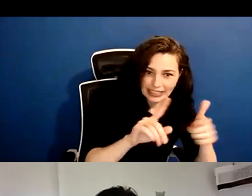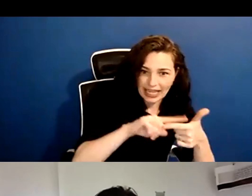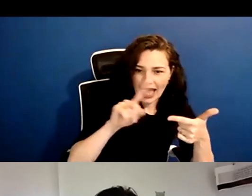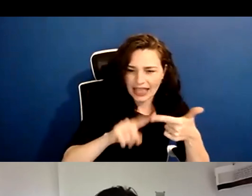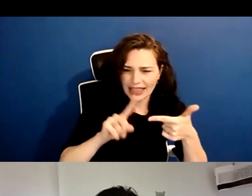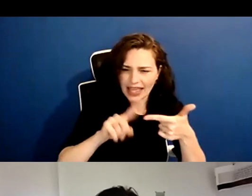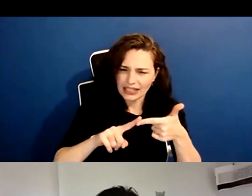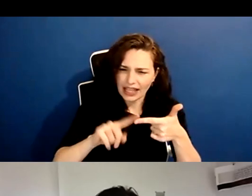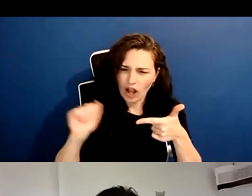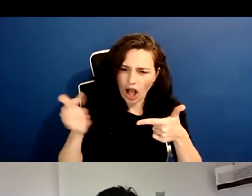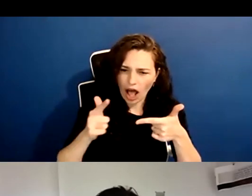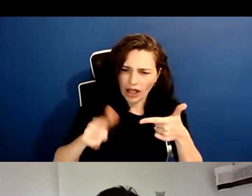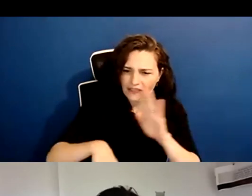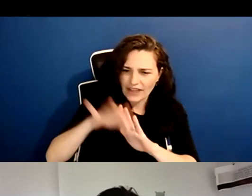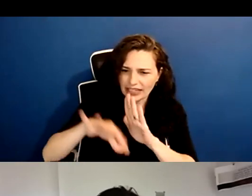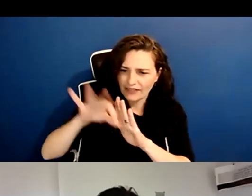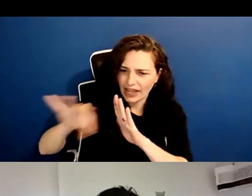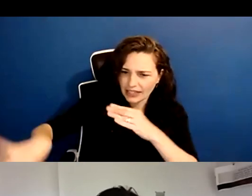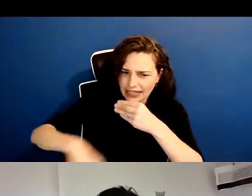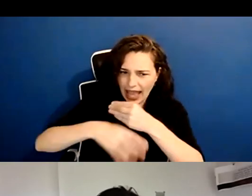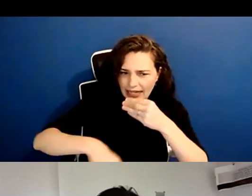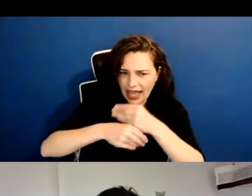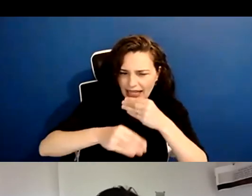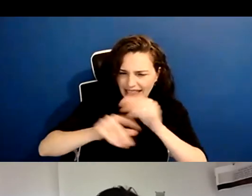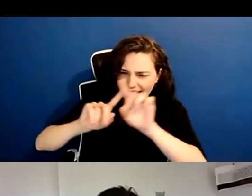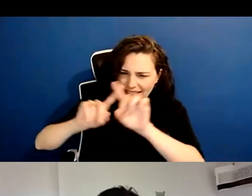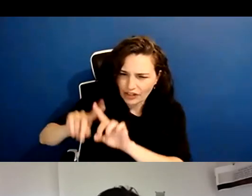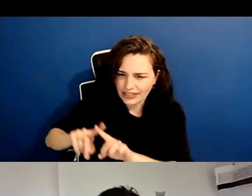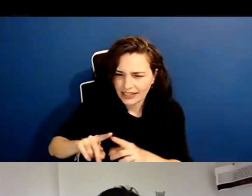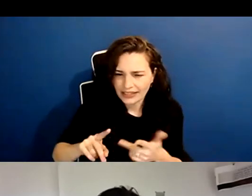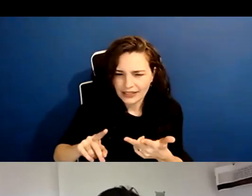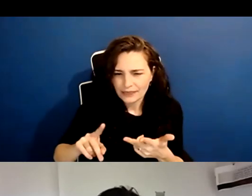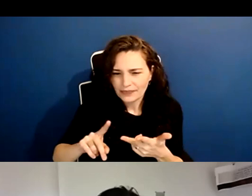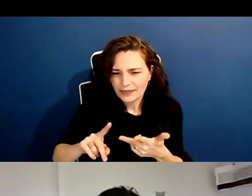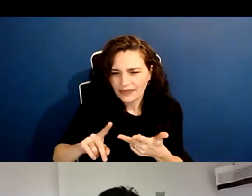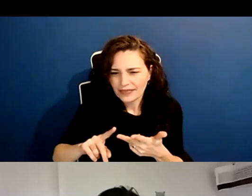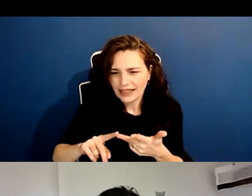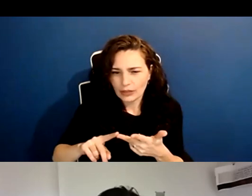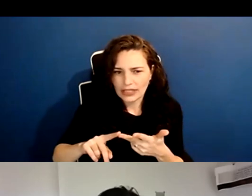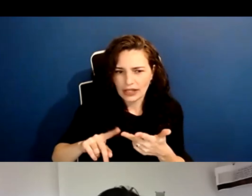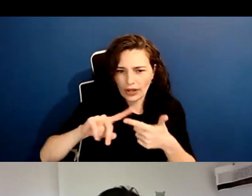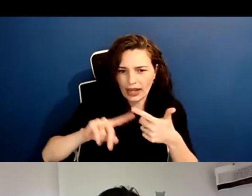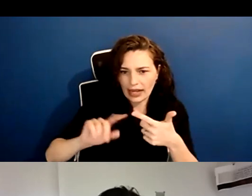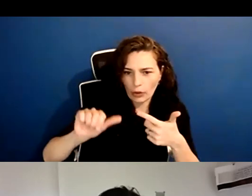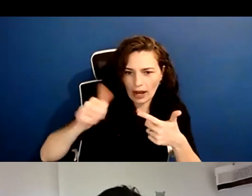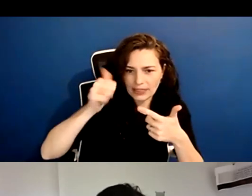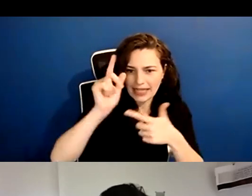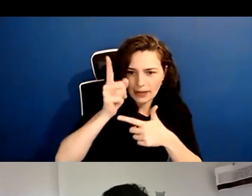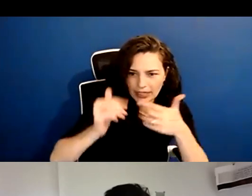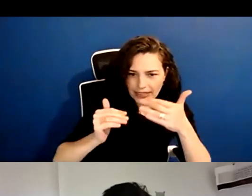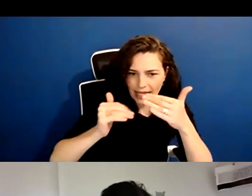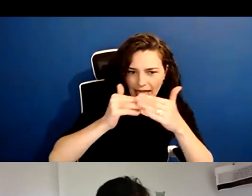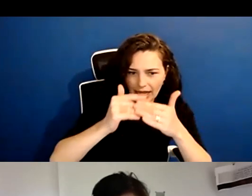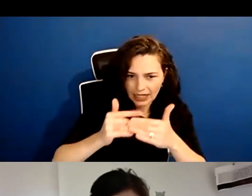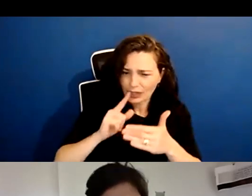know, it was like some wanted 10 minutes, some 12, you know, so it was always like a really daunting process. And Meena, I like, you know, at some point Meena